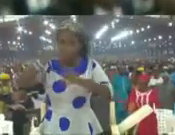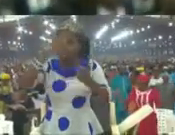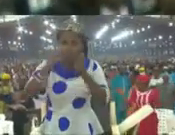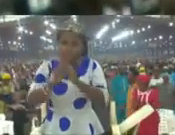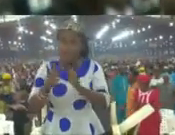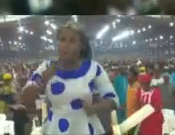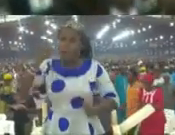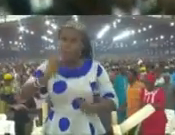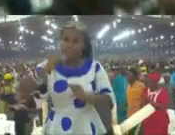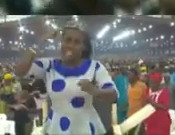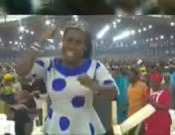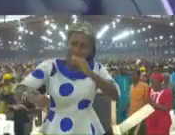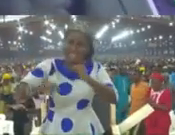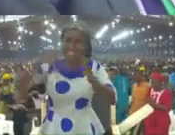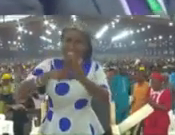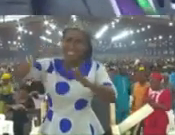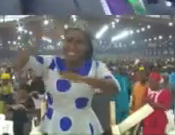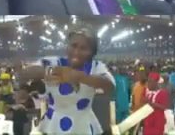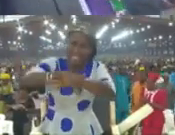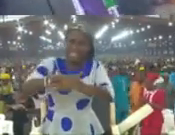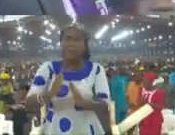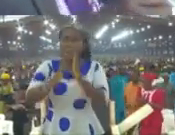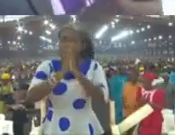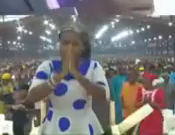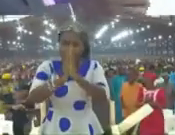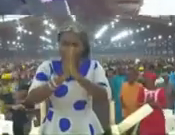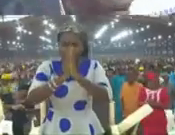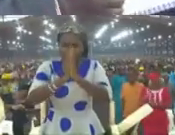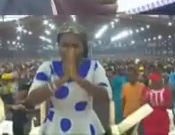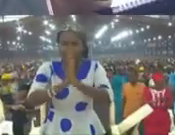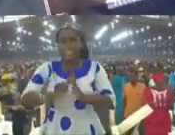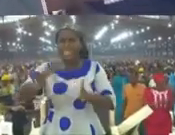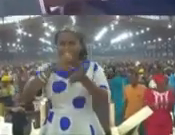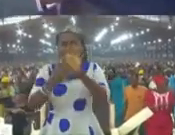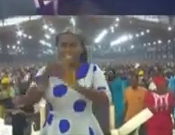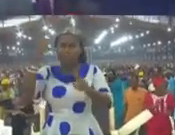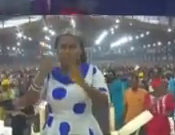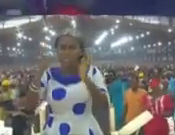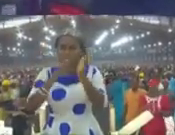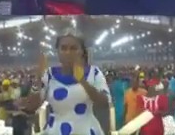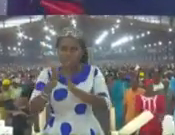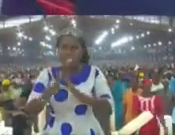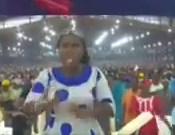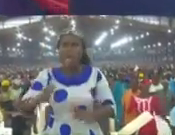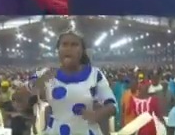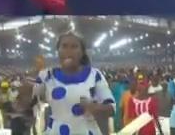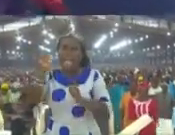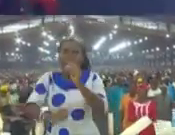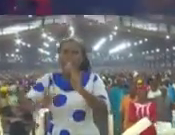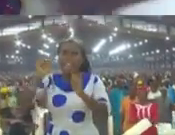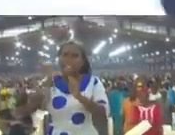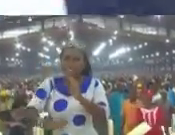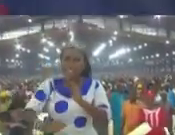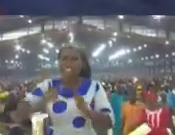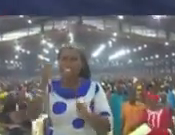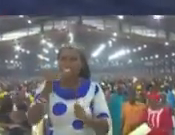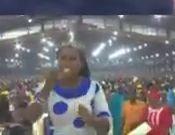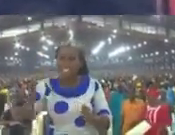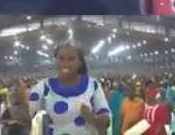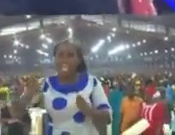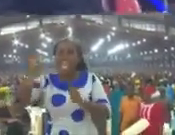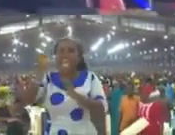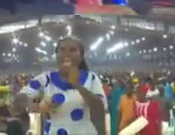Almighty God. In the mighty name of Jesus Christ, everything called